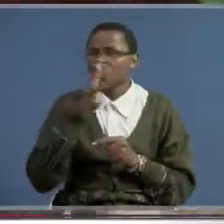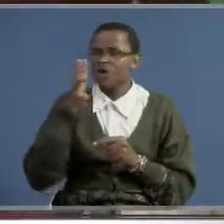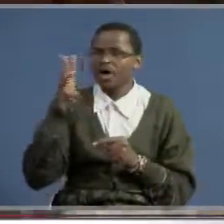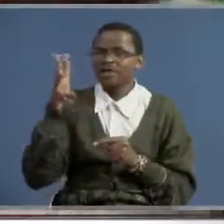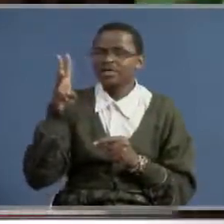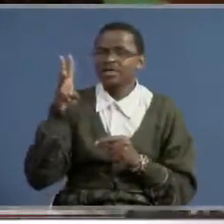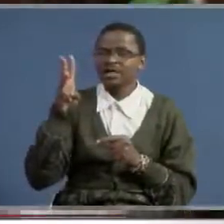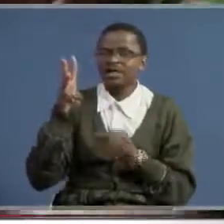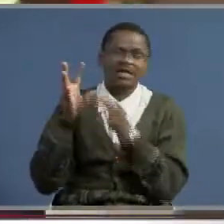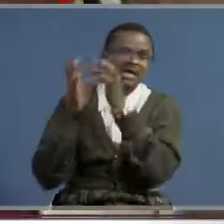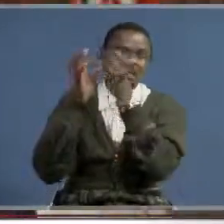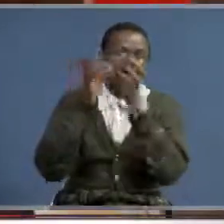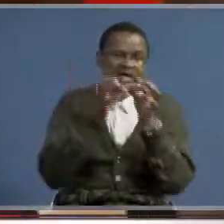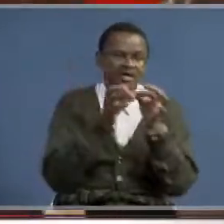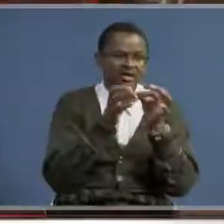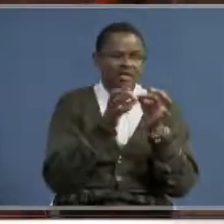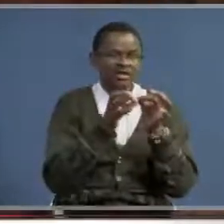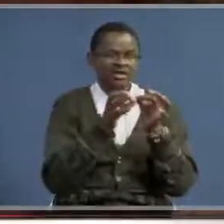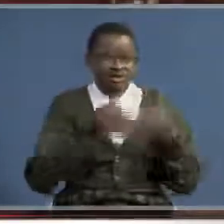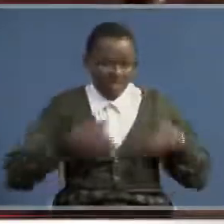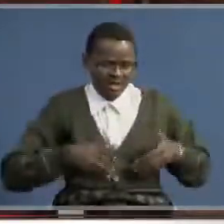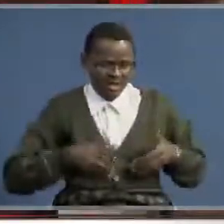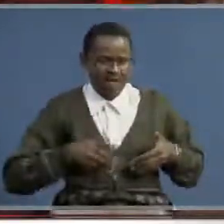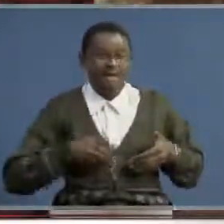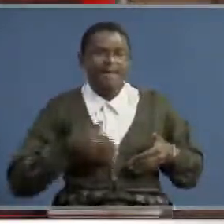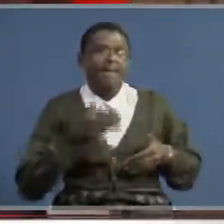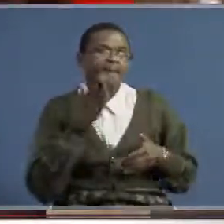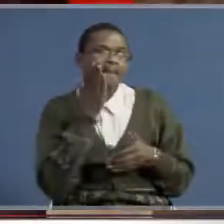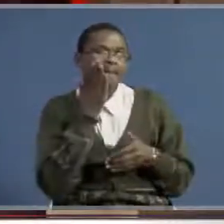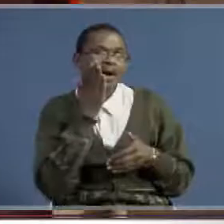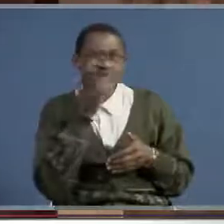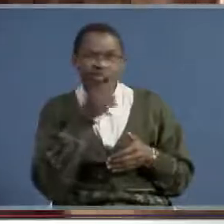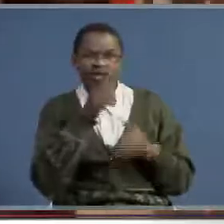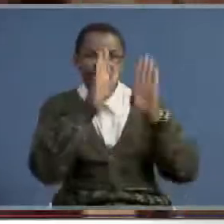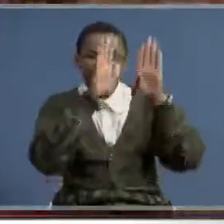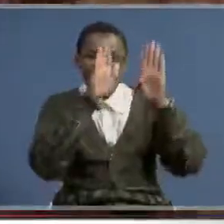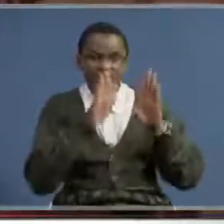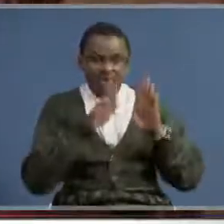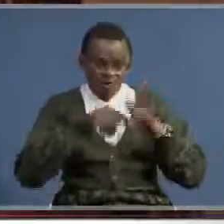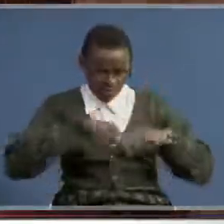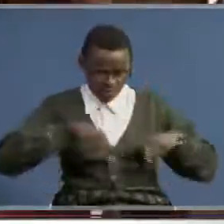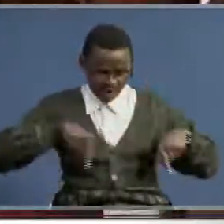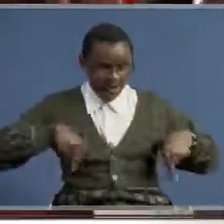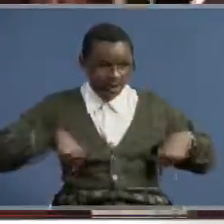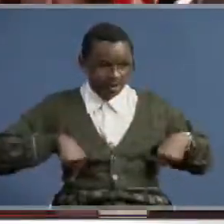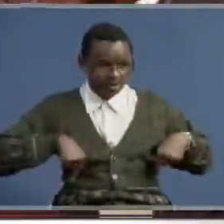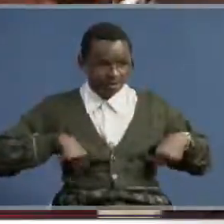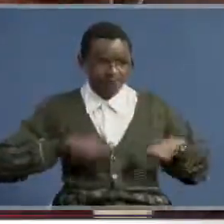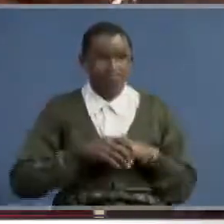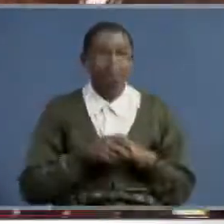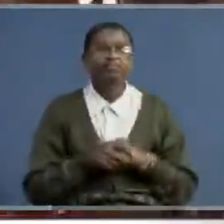westernization that has eroded the culture, leading to young mothers not seeing the importance of the belt.